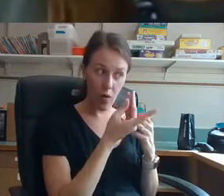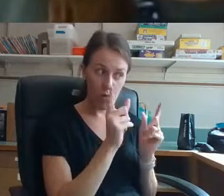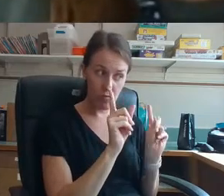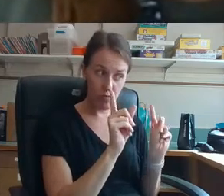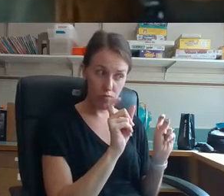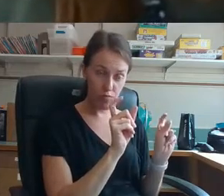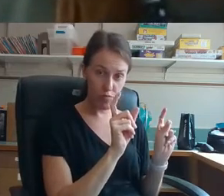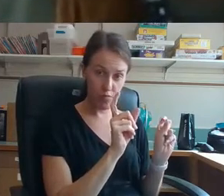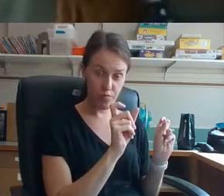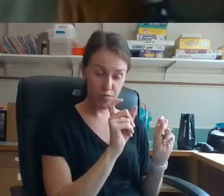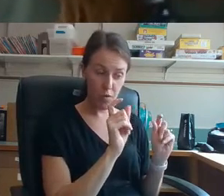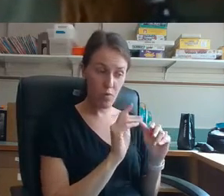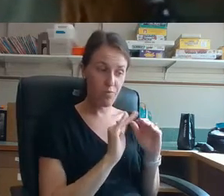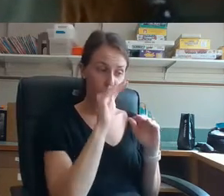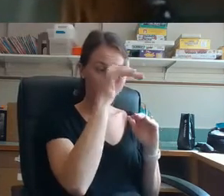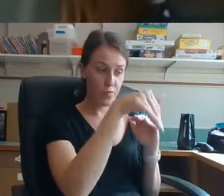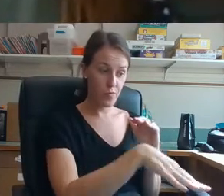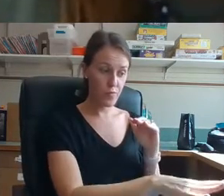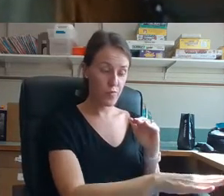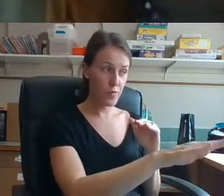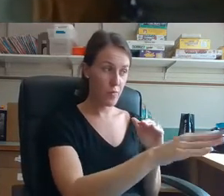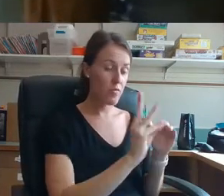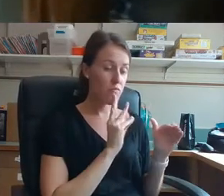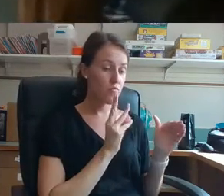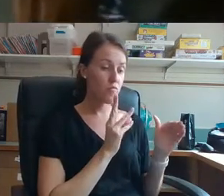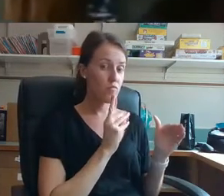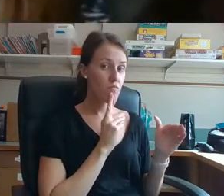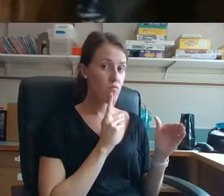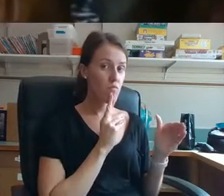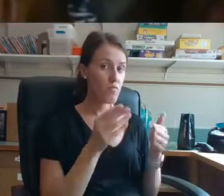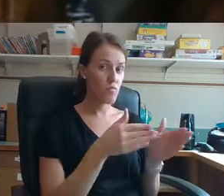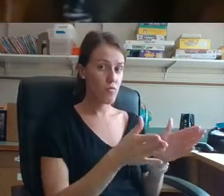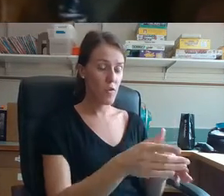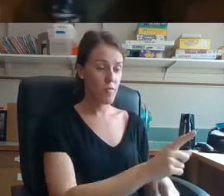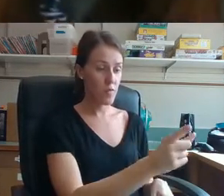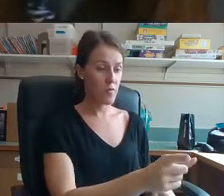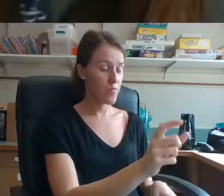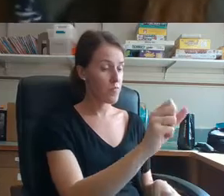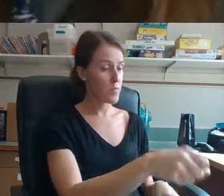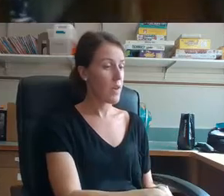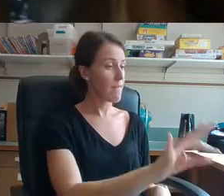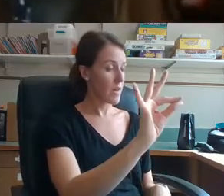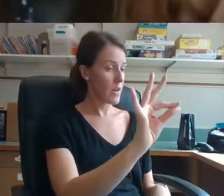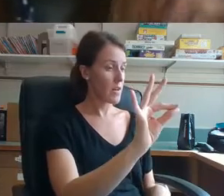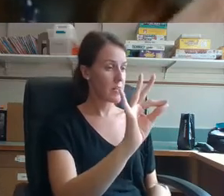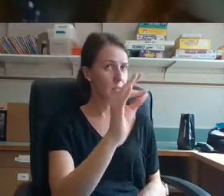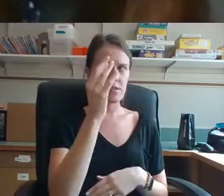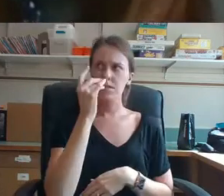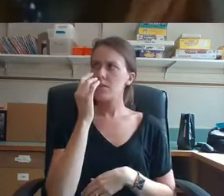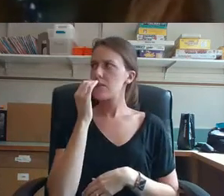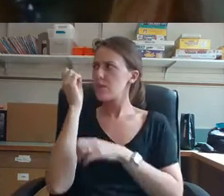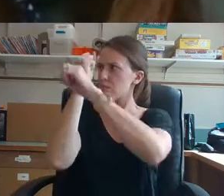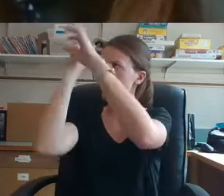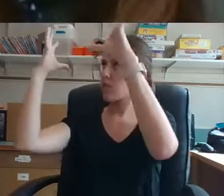down by the river. You can get some. Little Red Riding Hood remembered what her mother said. From the path you